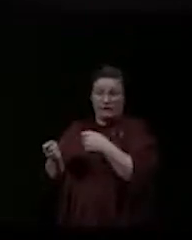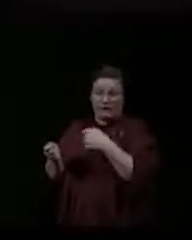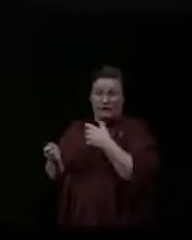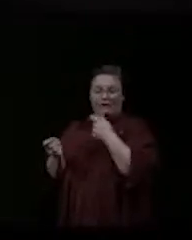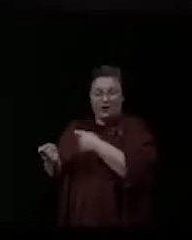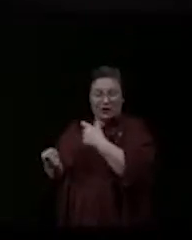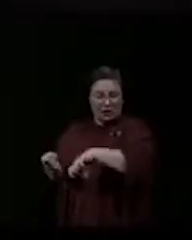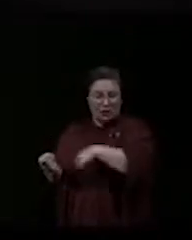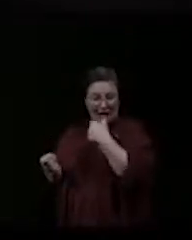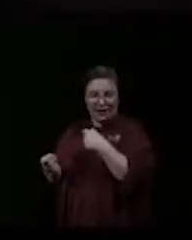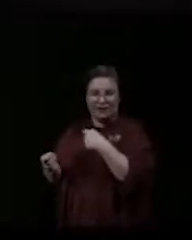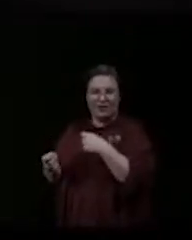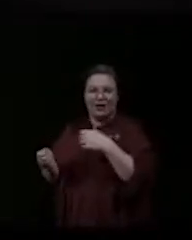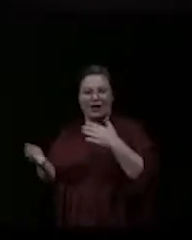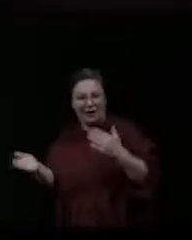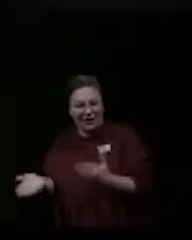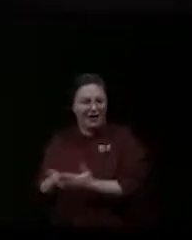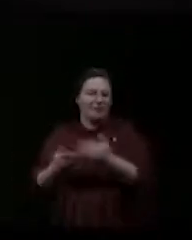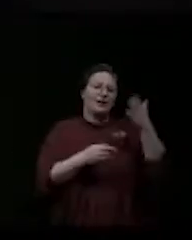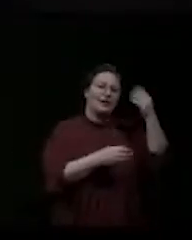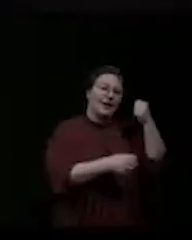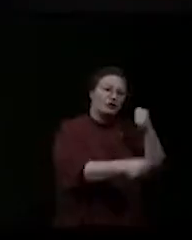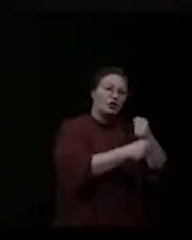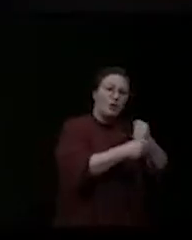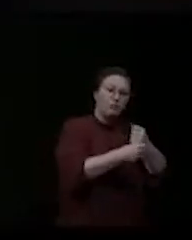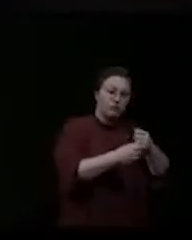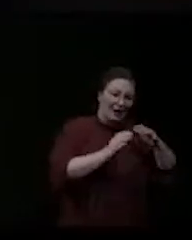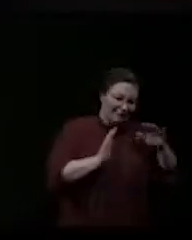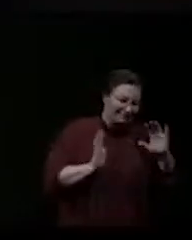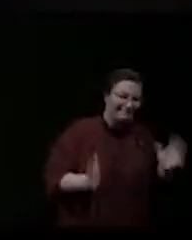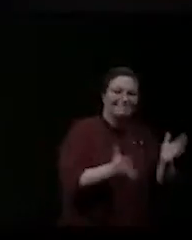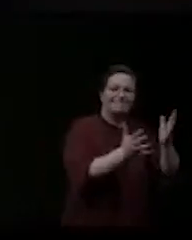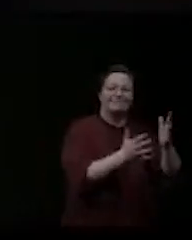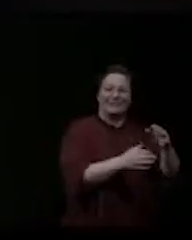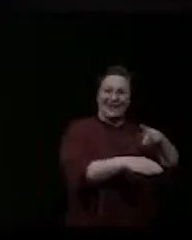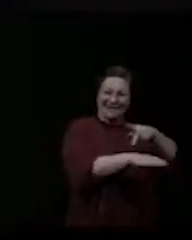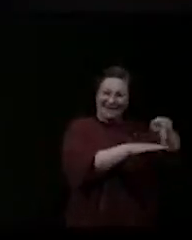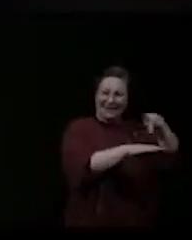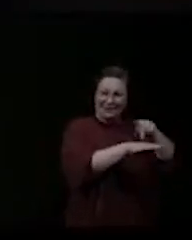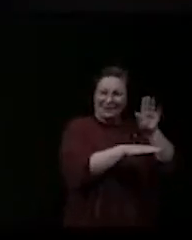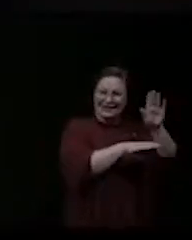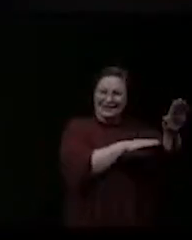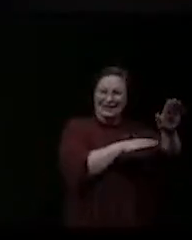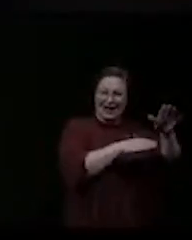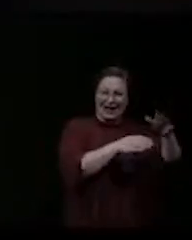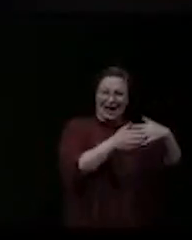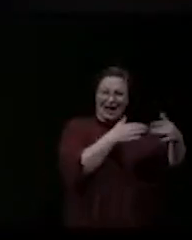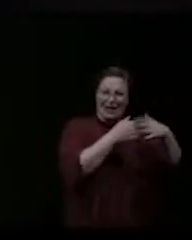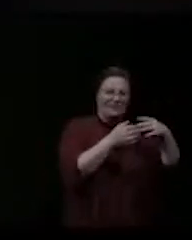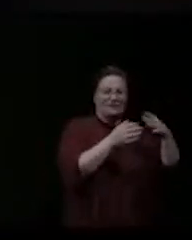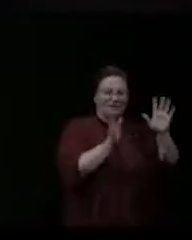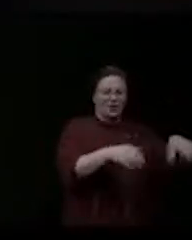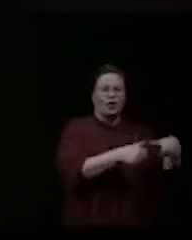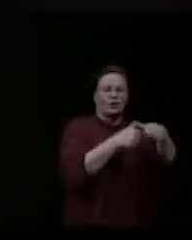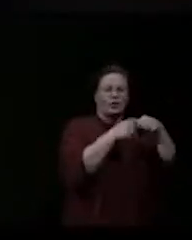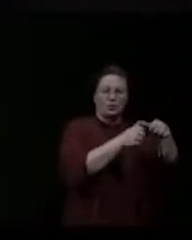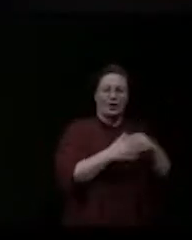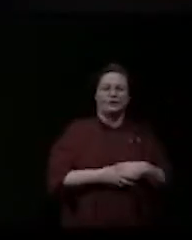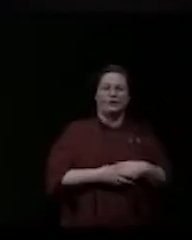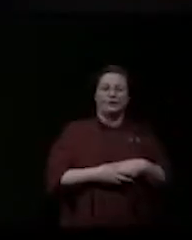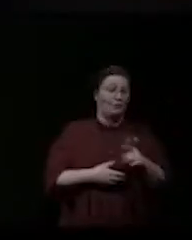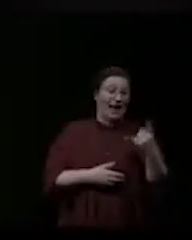do her work for the Filipino organization. That's just an example. There was a woman